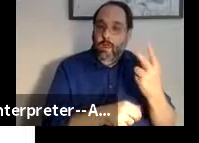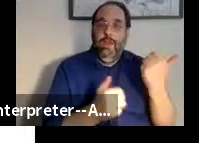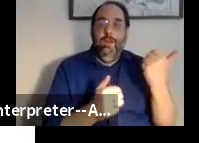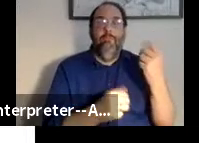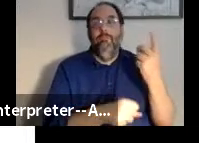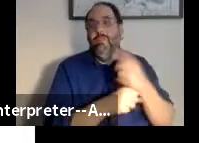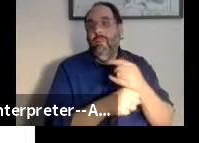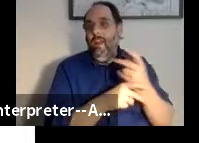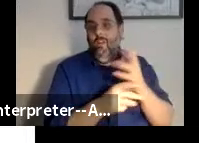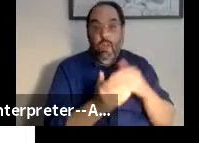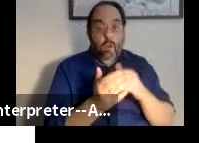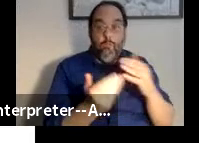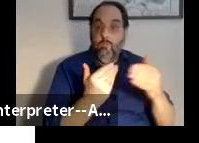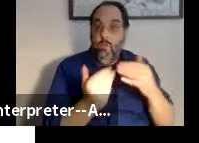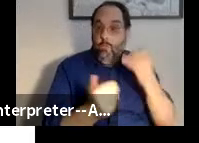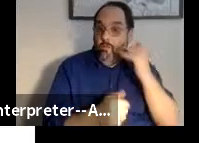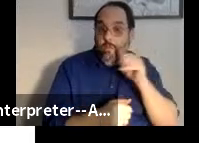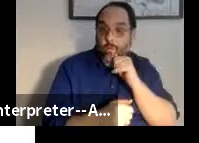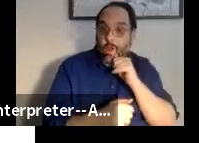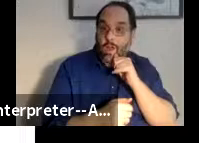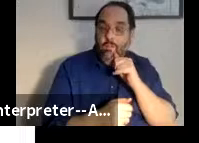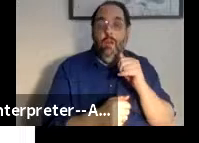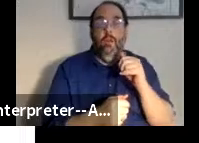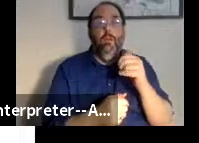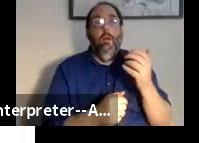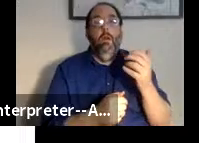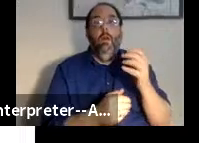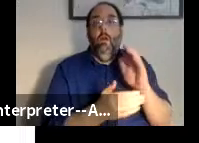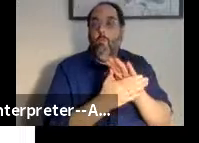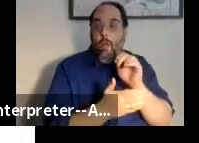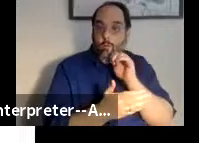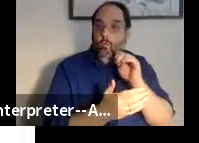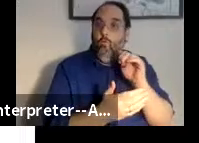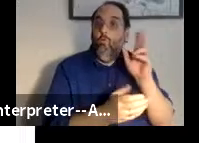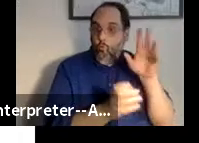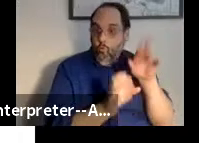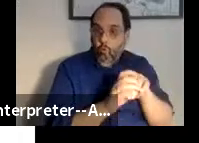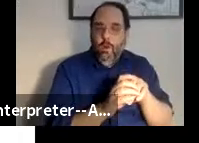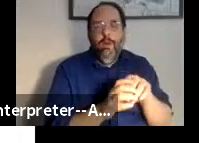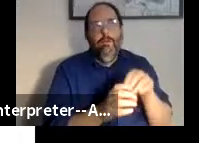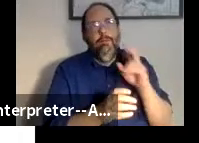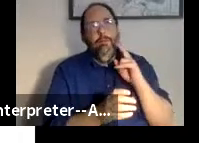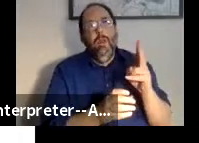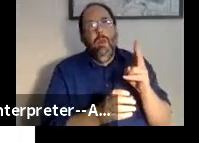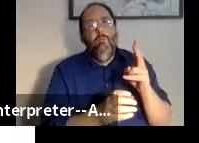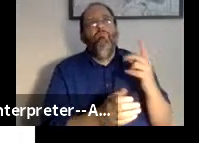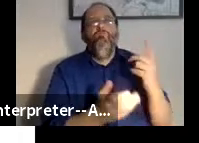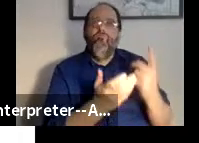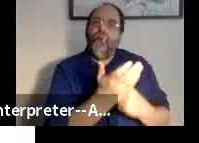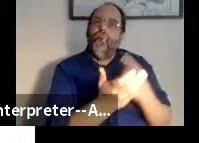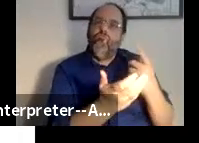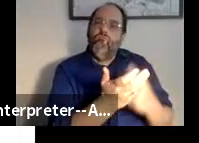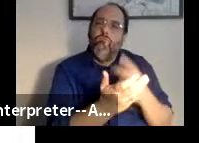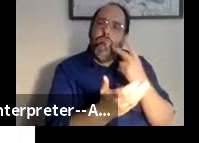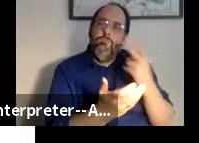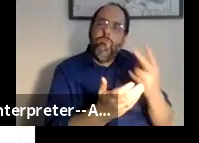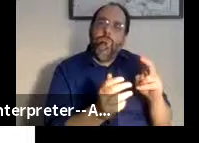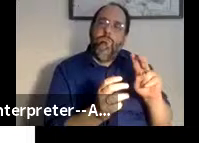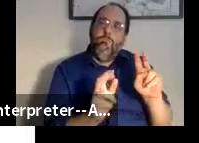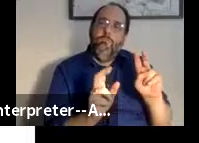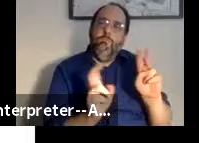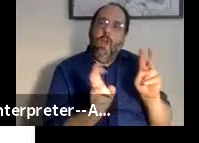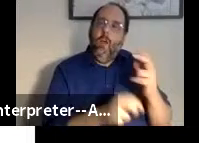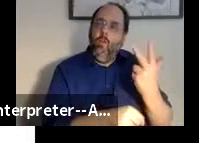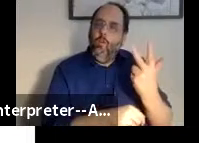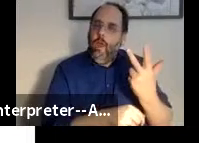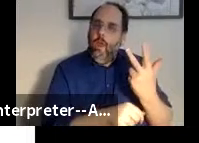private school. And we see in a lot of, well, not in a lot, but in some Title III facilities where they'll